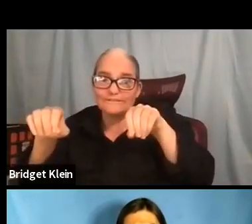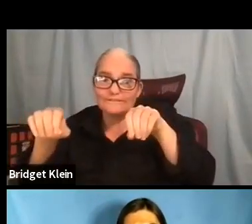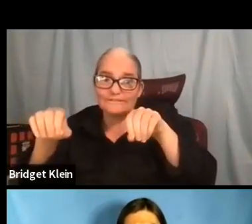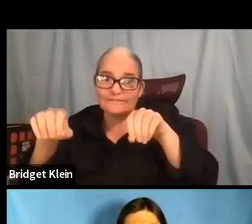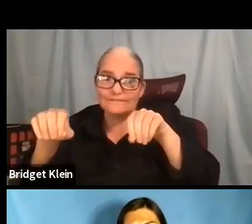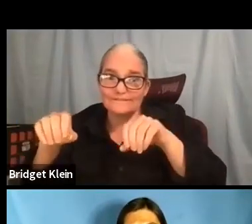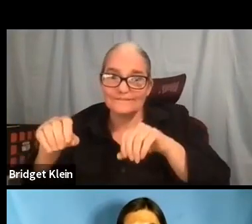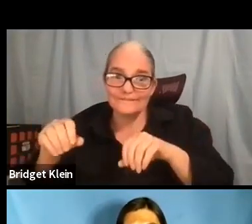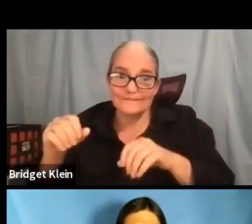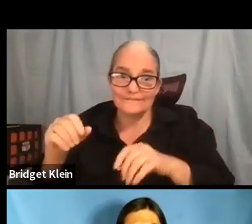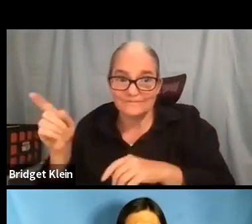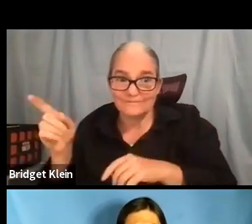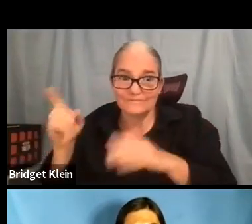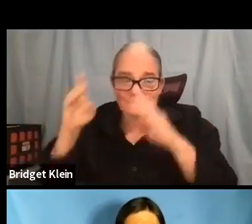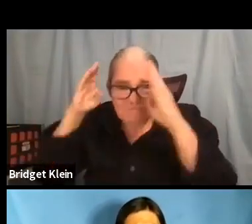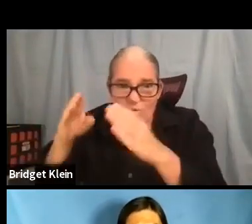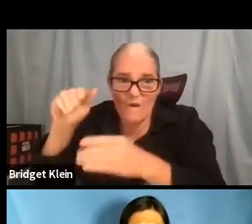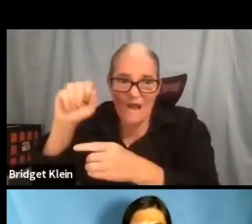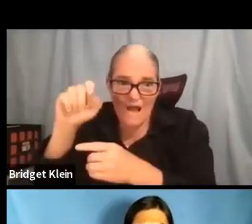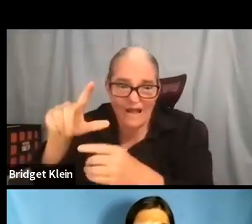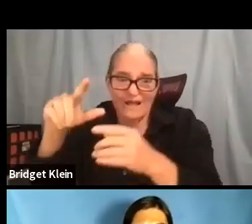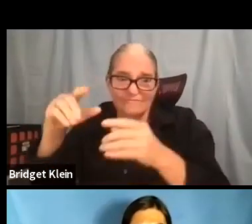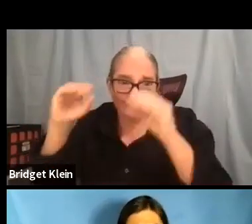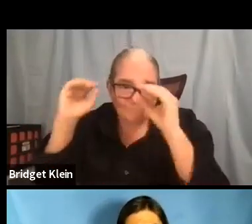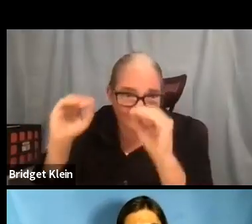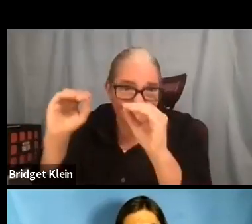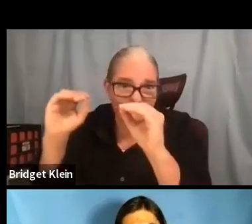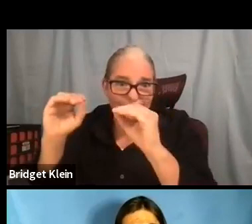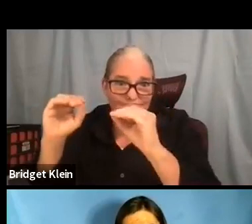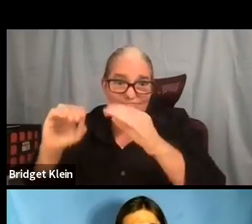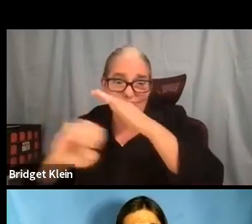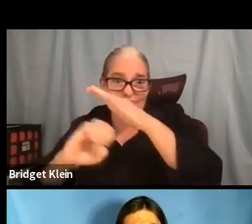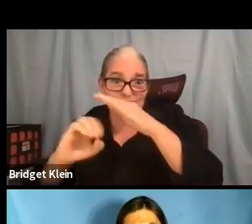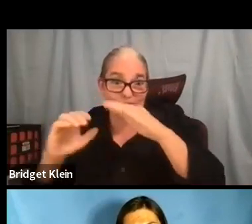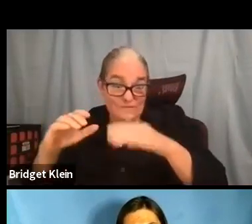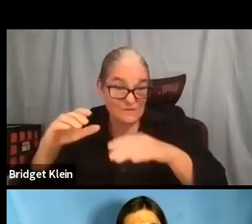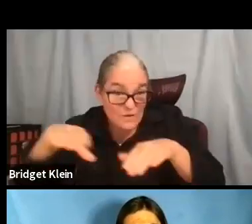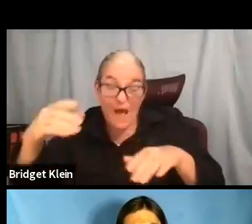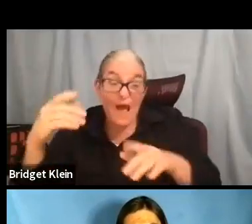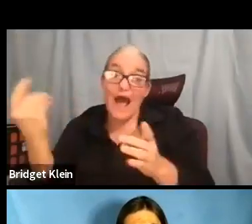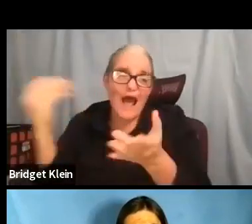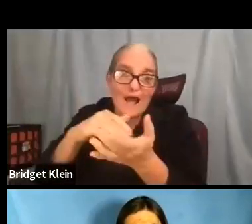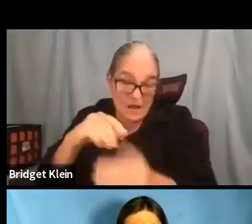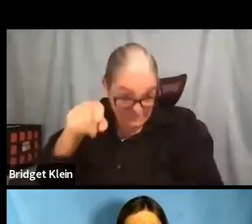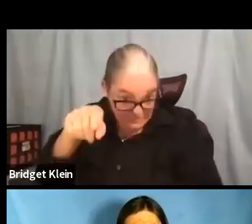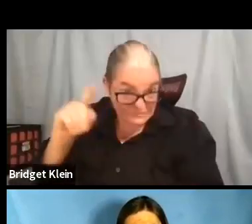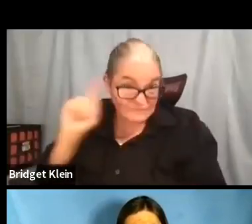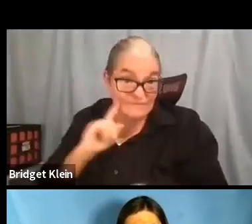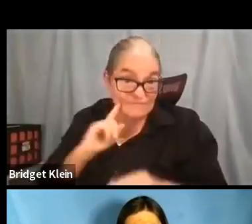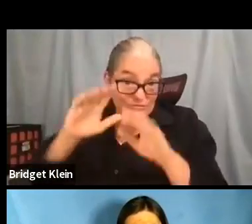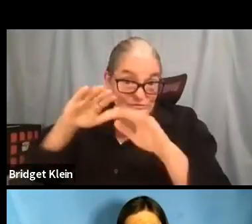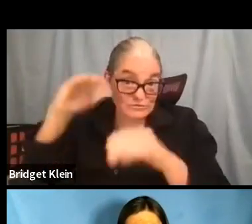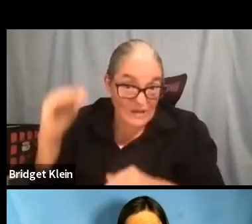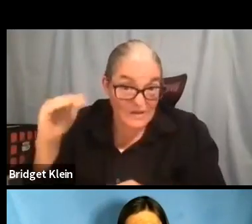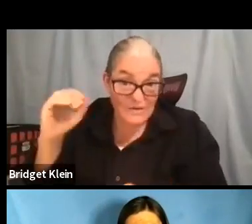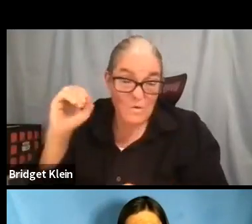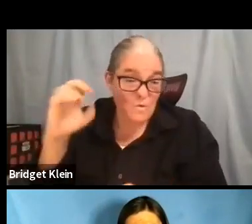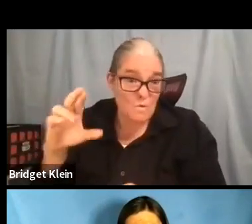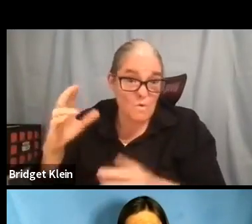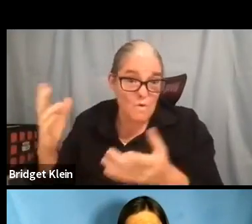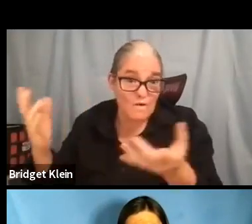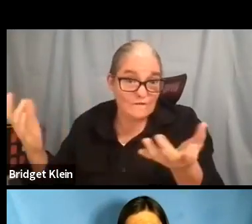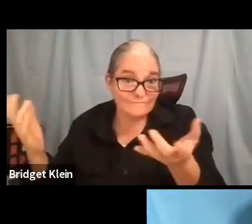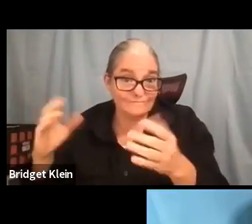altogether. Okay. That just focuses on teaching ASL.